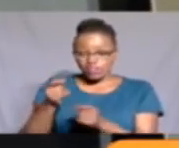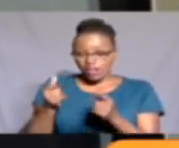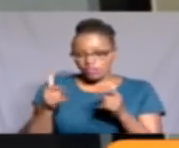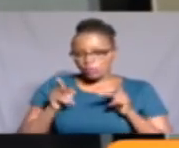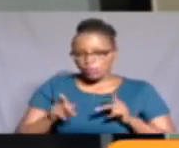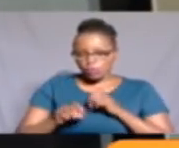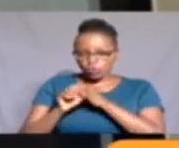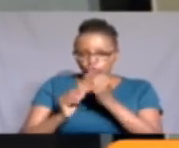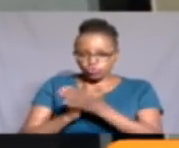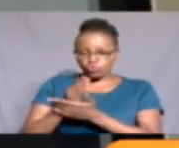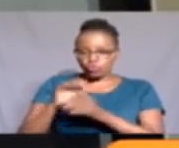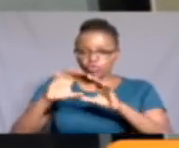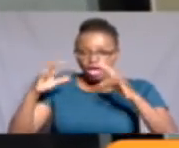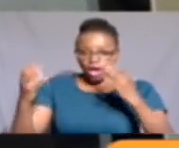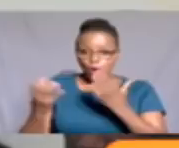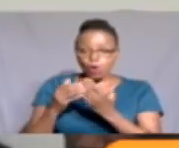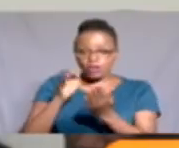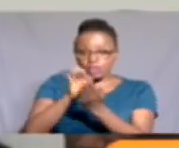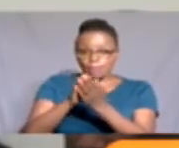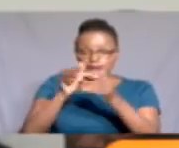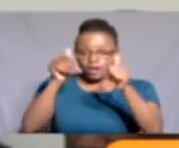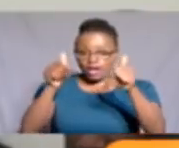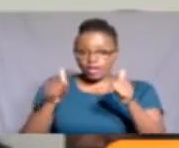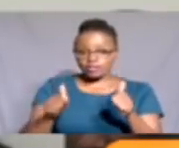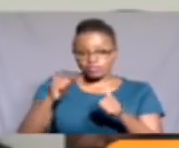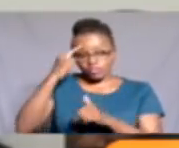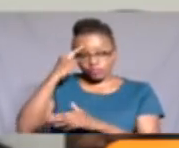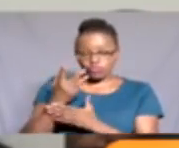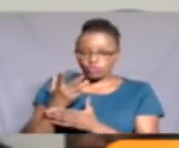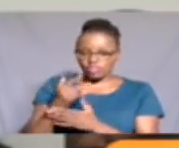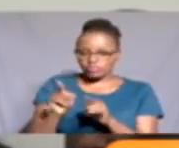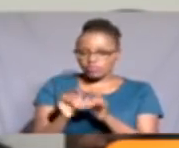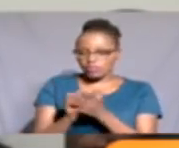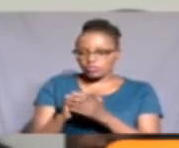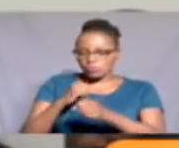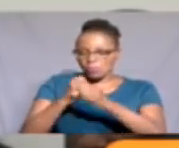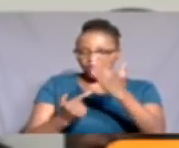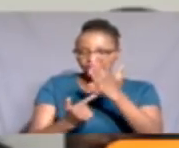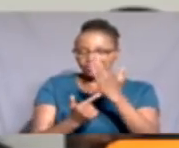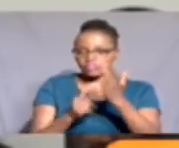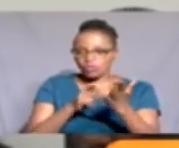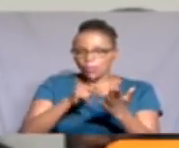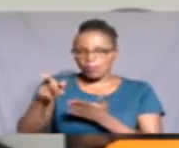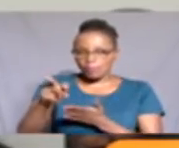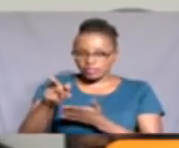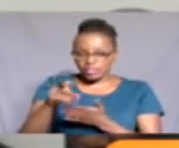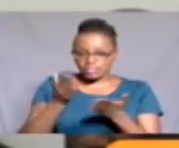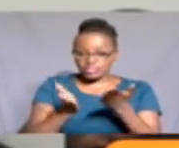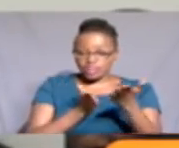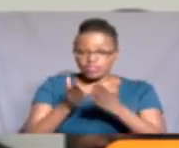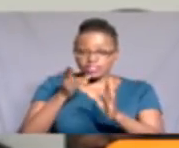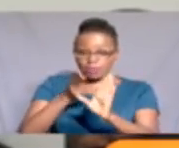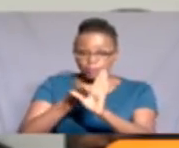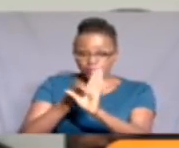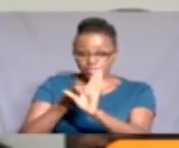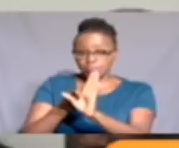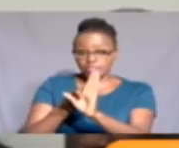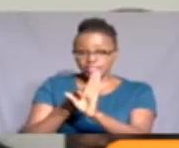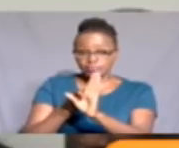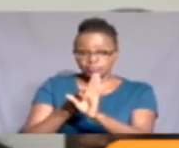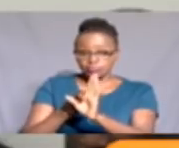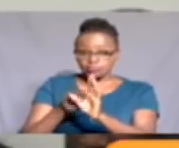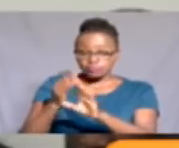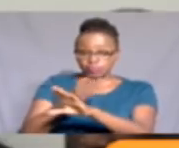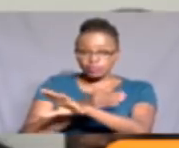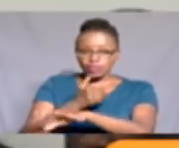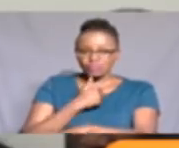of the World Bank, advertised for automation of its revenue collection services, and we participated. By then,